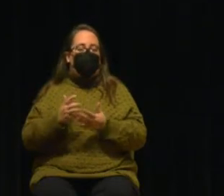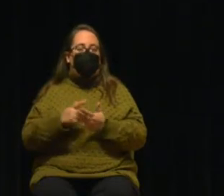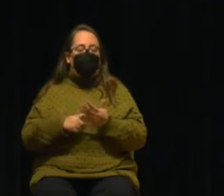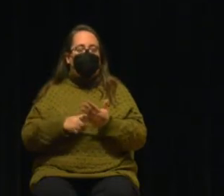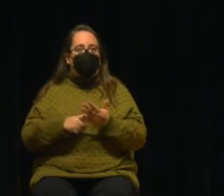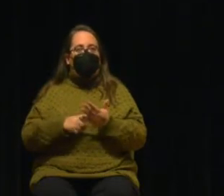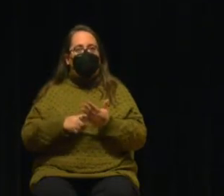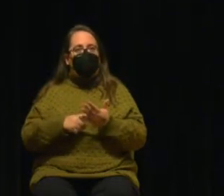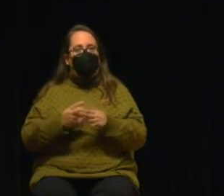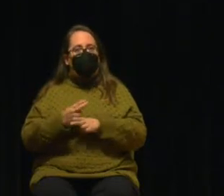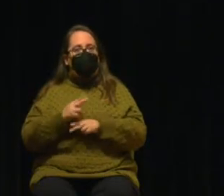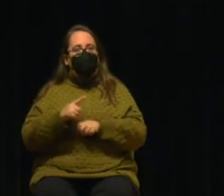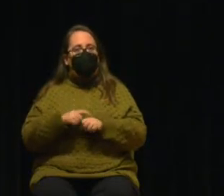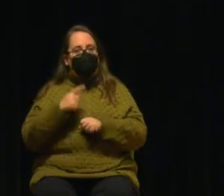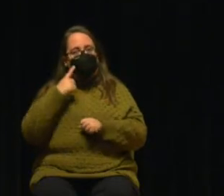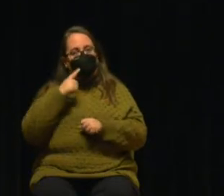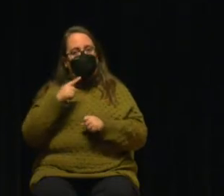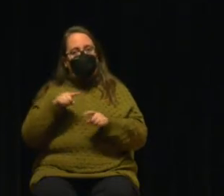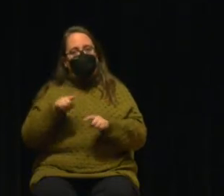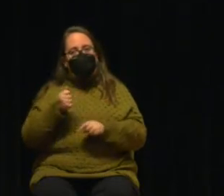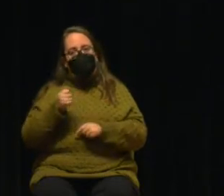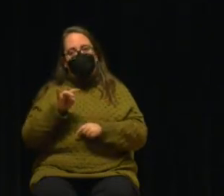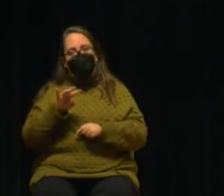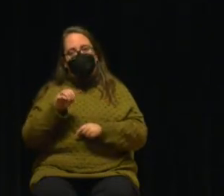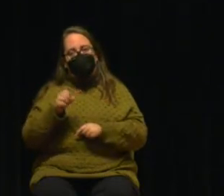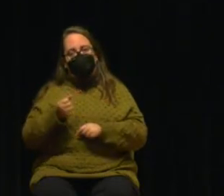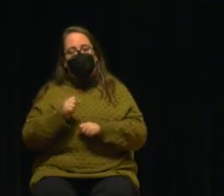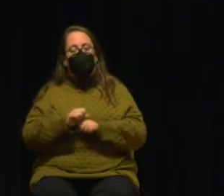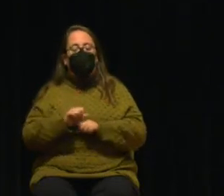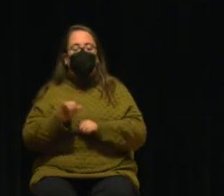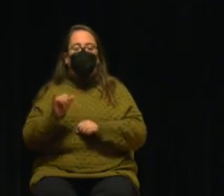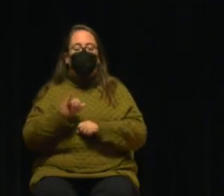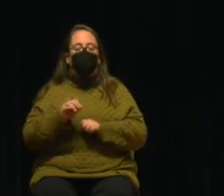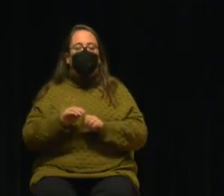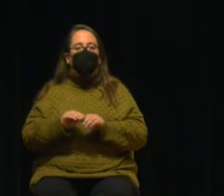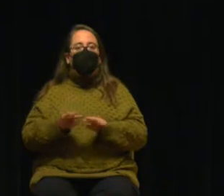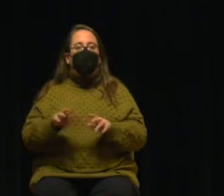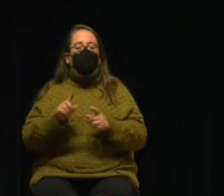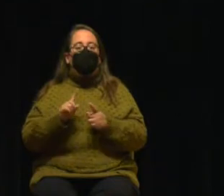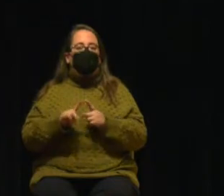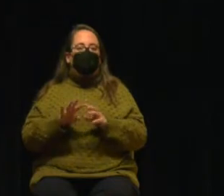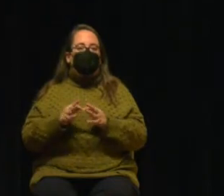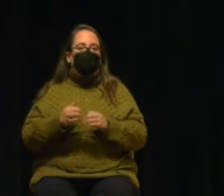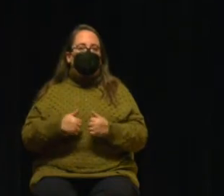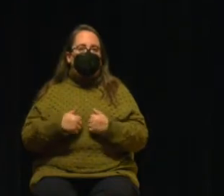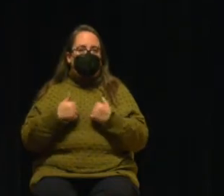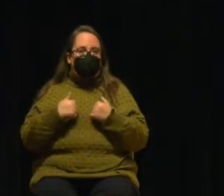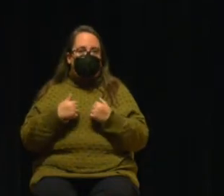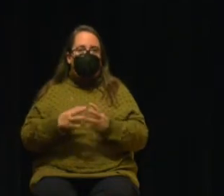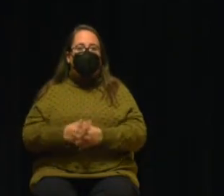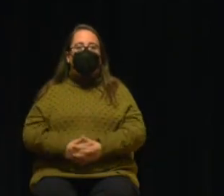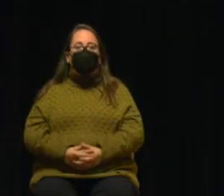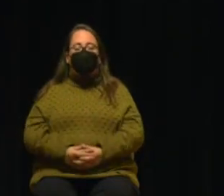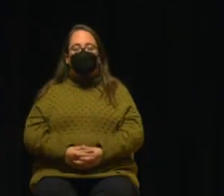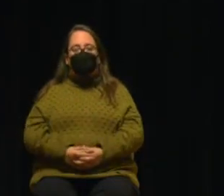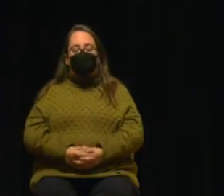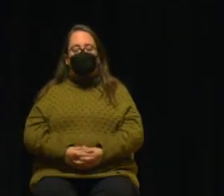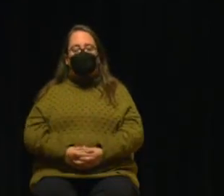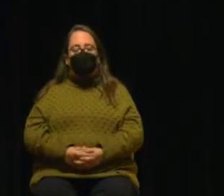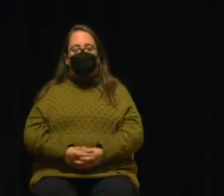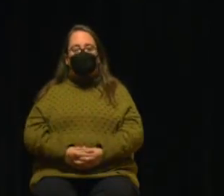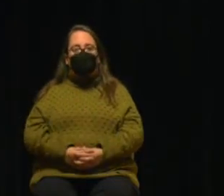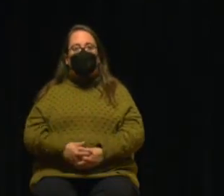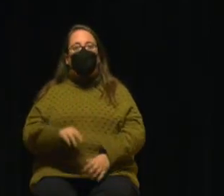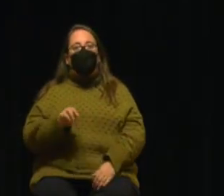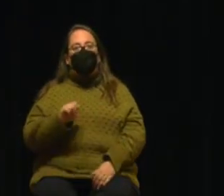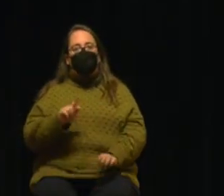in the 1850s. It's work that also spilled over into his family life. Recall that Still